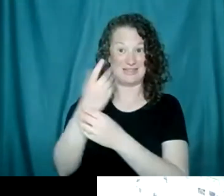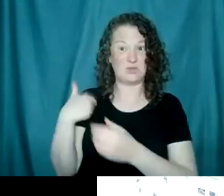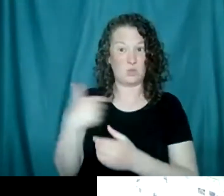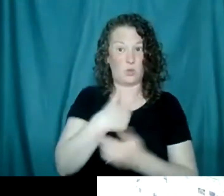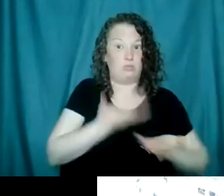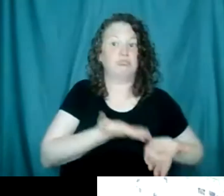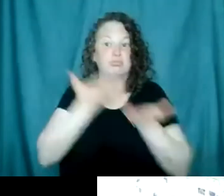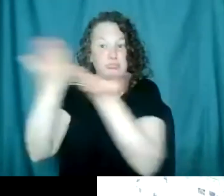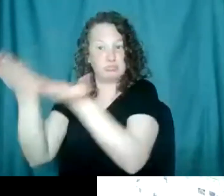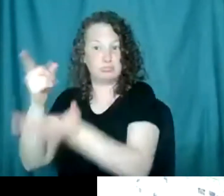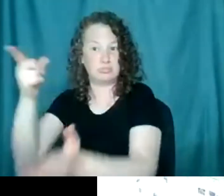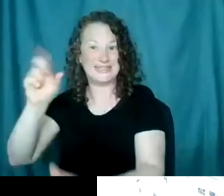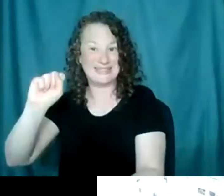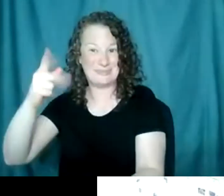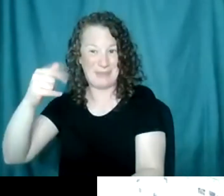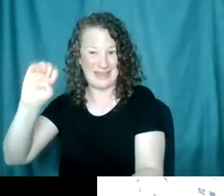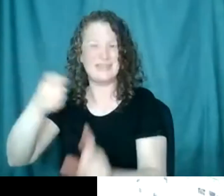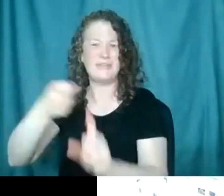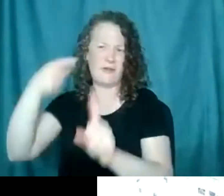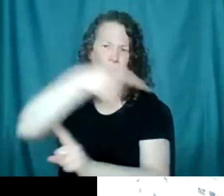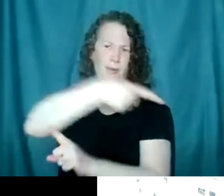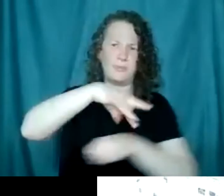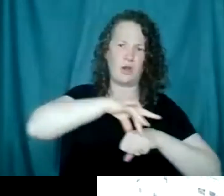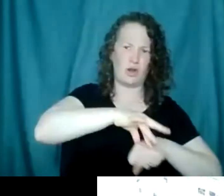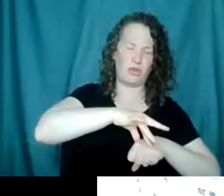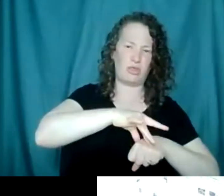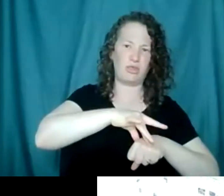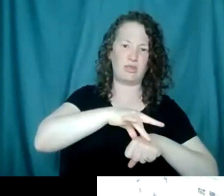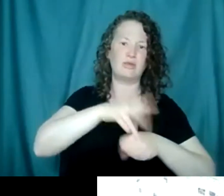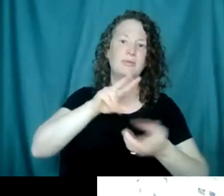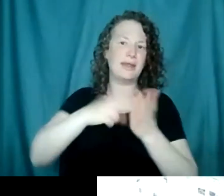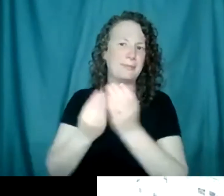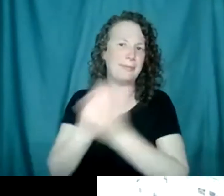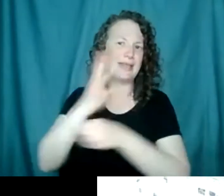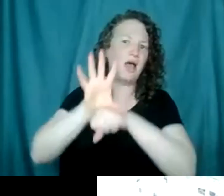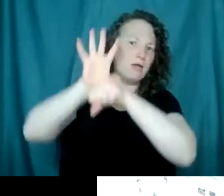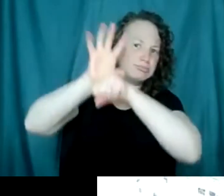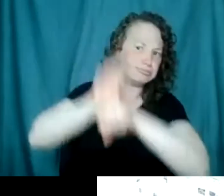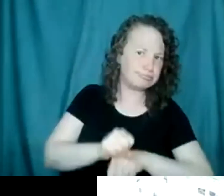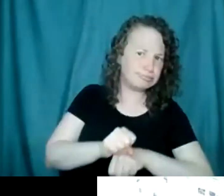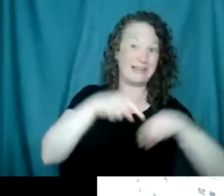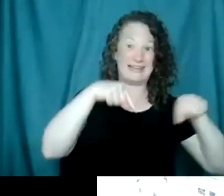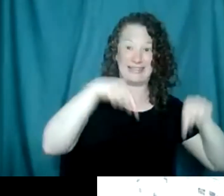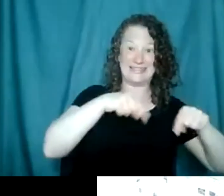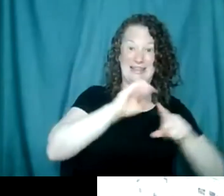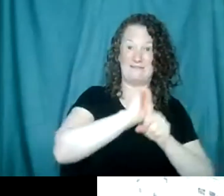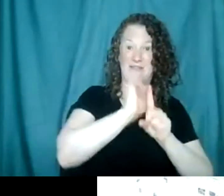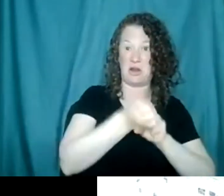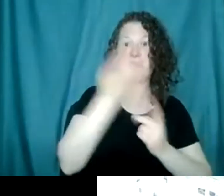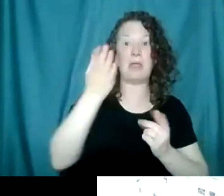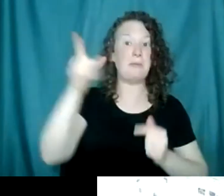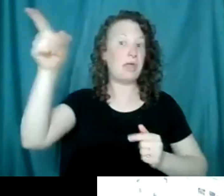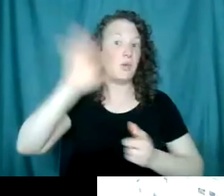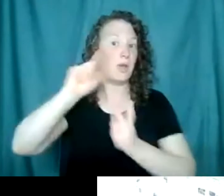space are from Earth and used to this environment. Maybe over time they could evolve,